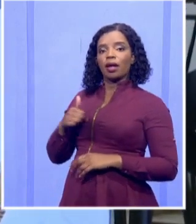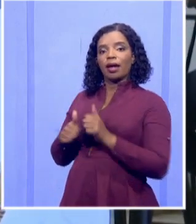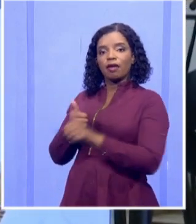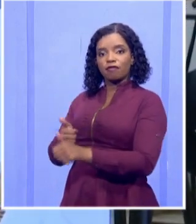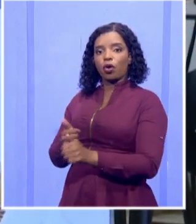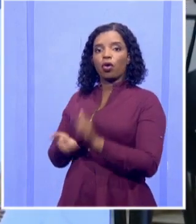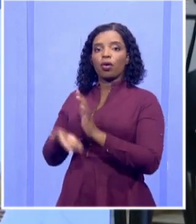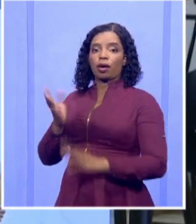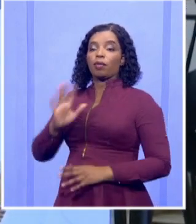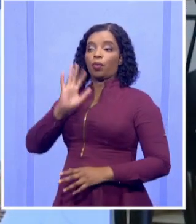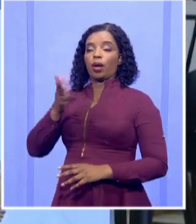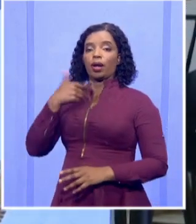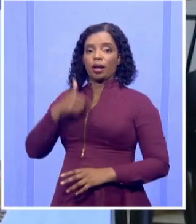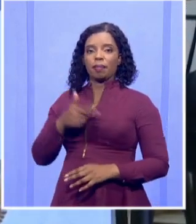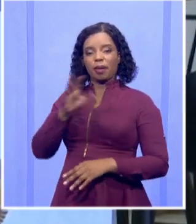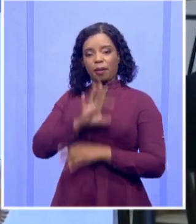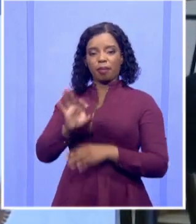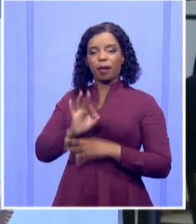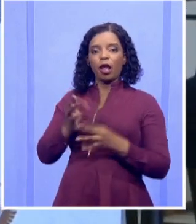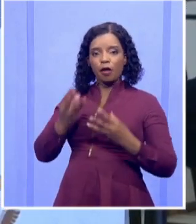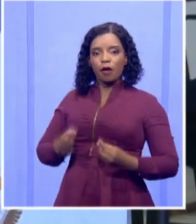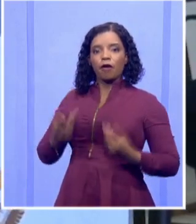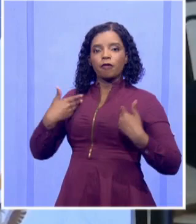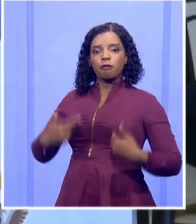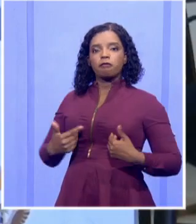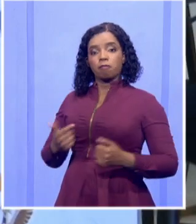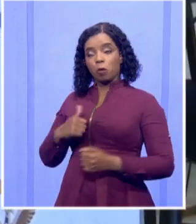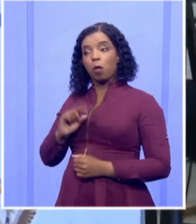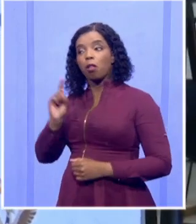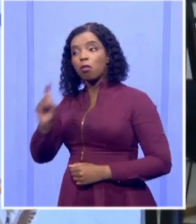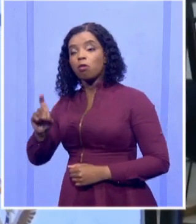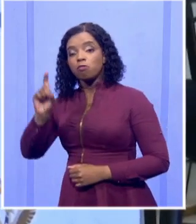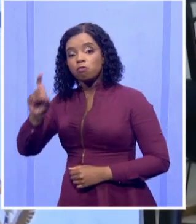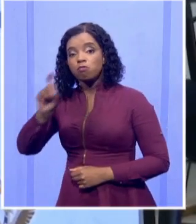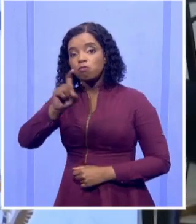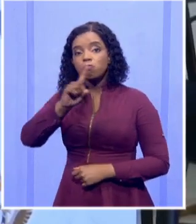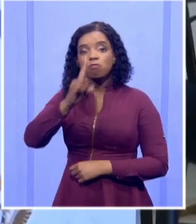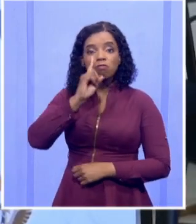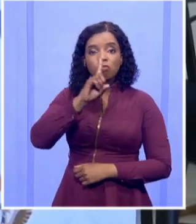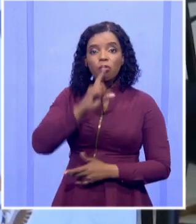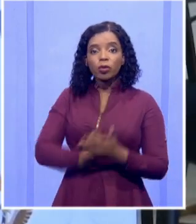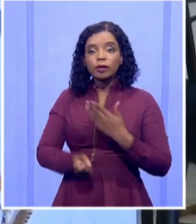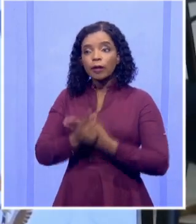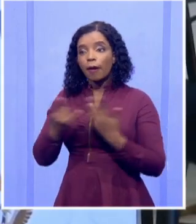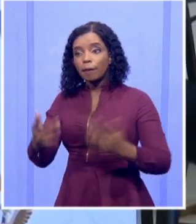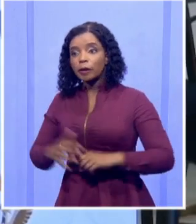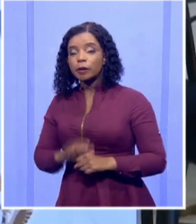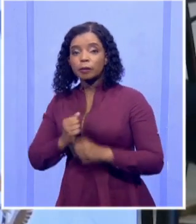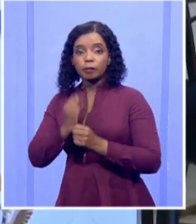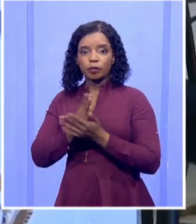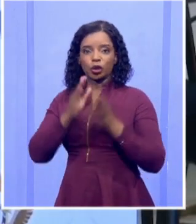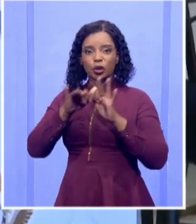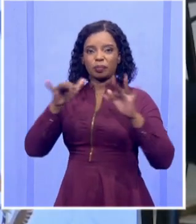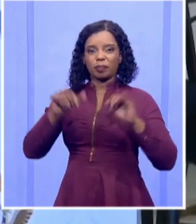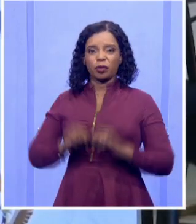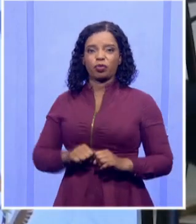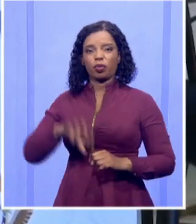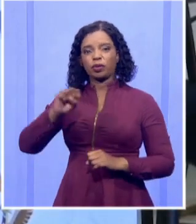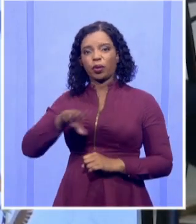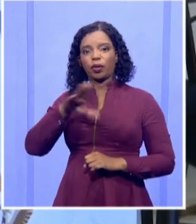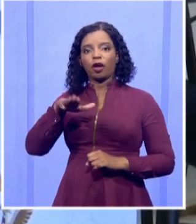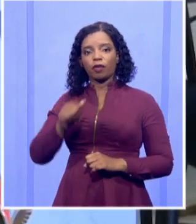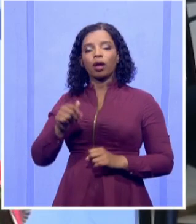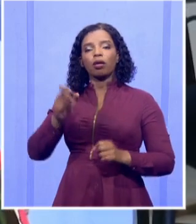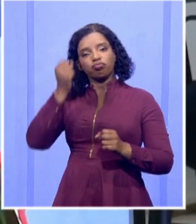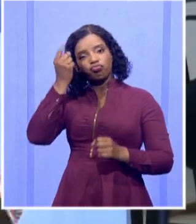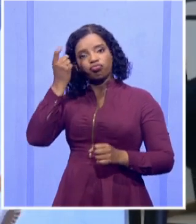see all of these things, follow them through, and make sure that South Africans are taken along this journey. Mr. Mushweshwe, thank you so much for your